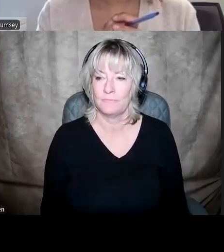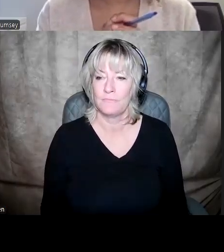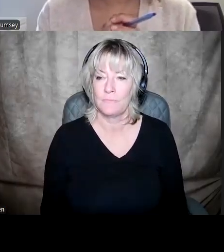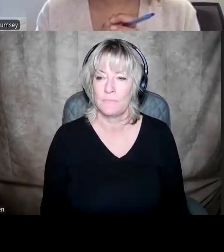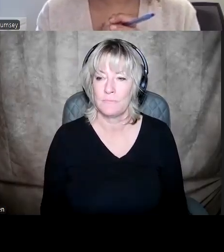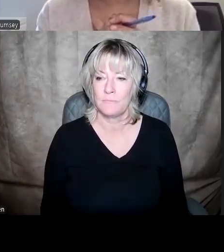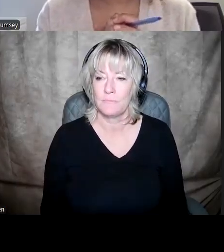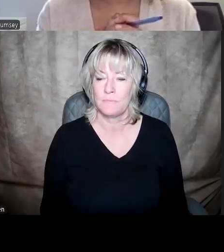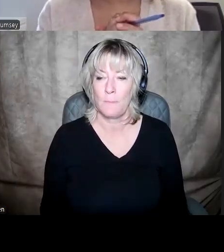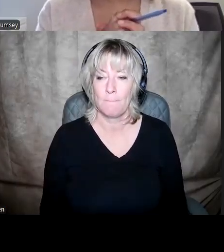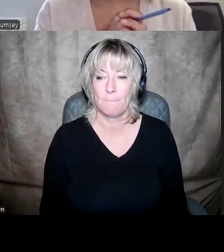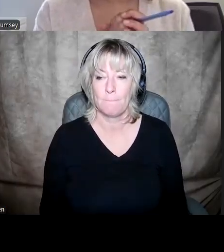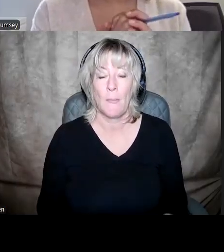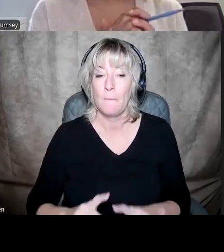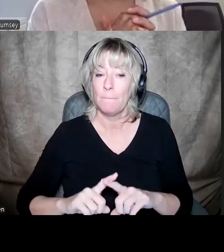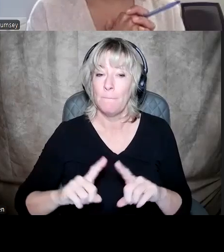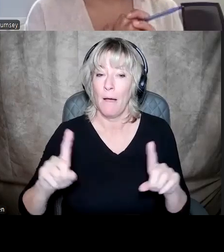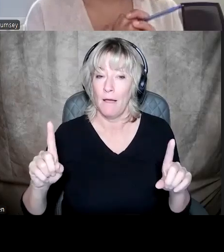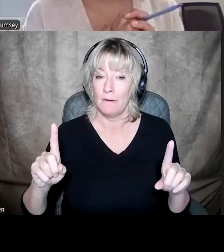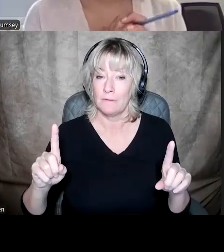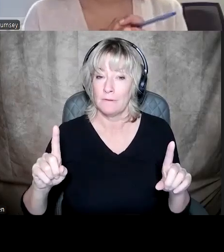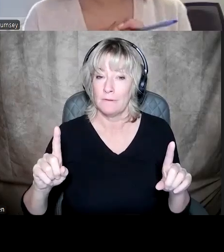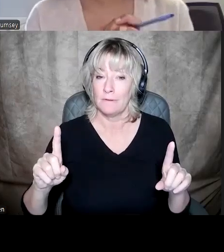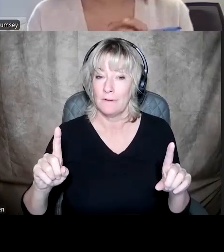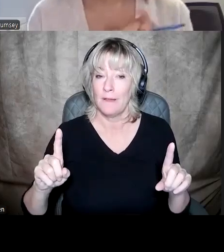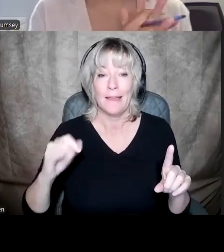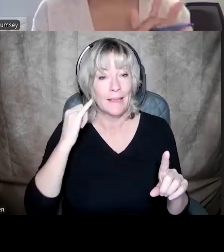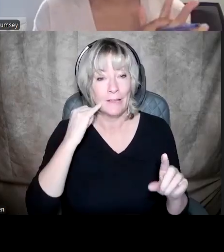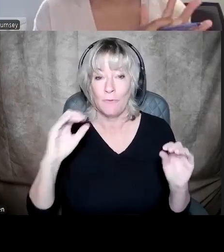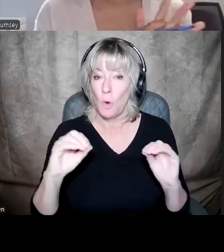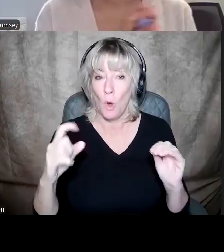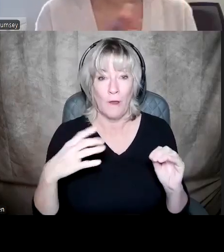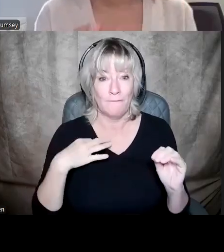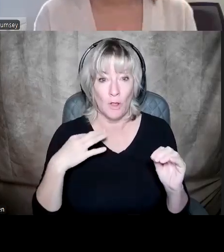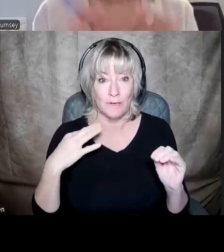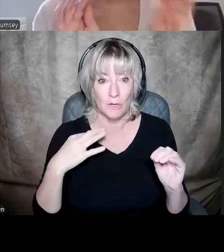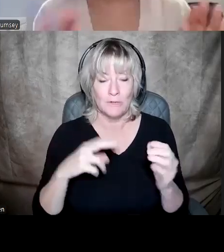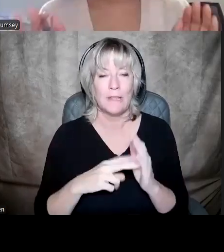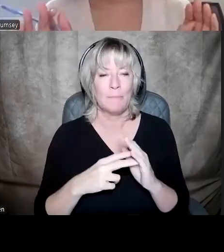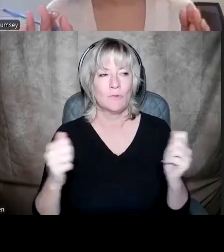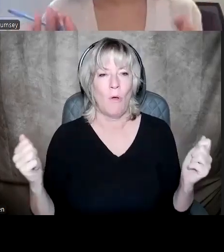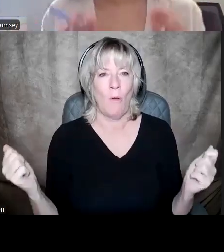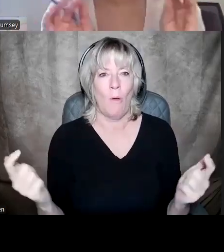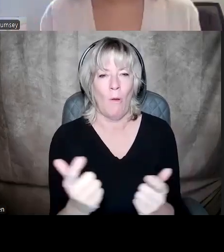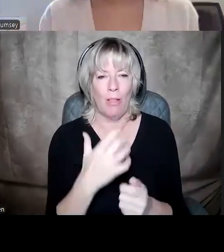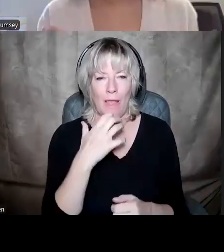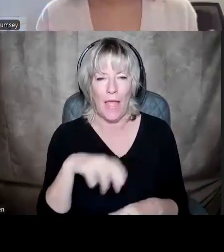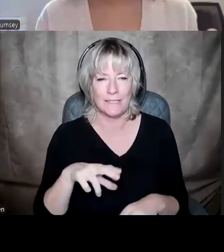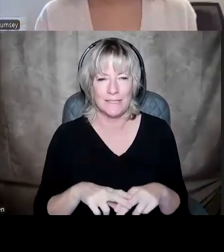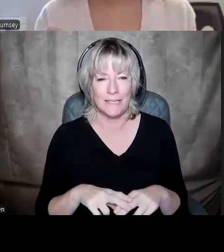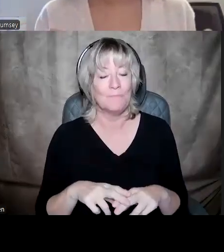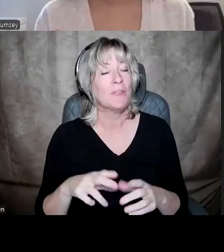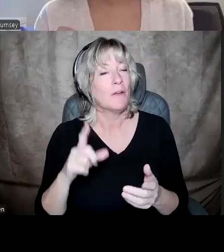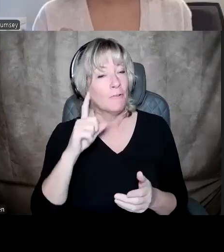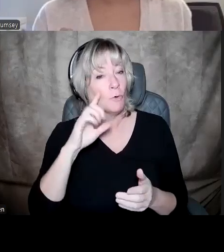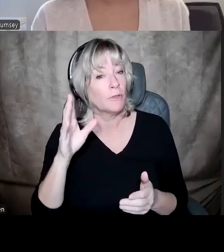But unless someone volunteers by the time I read this question, we are actually all going to be in the hot seat. Just for future, if you are interested